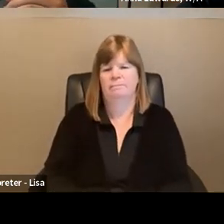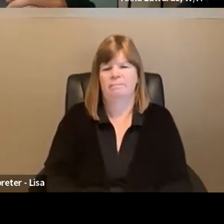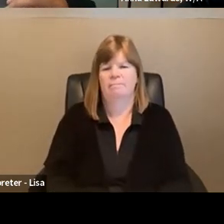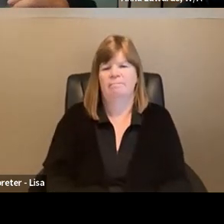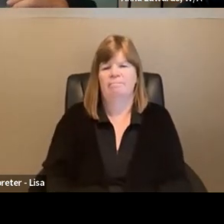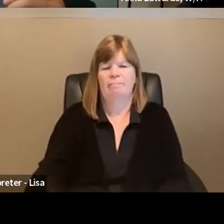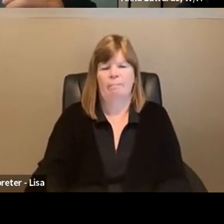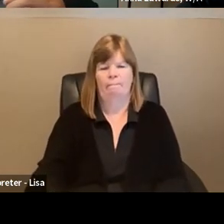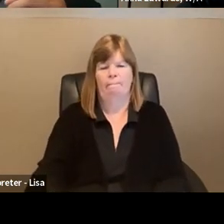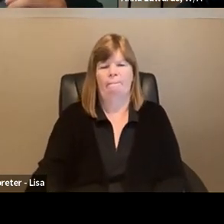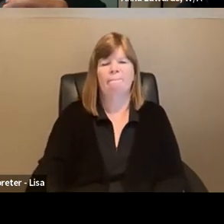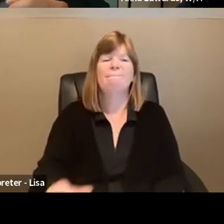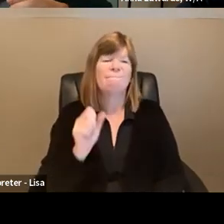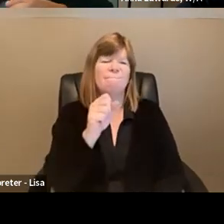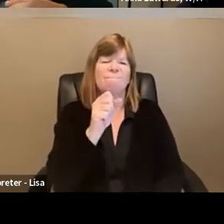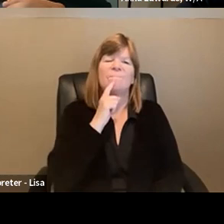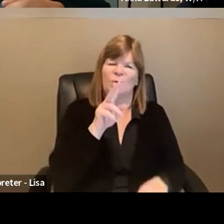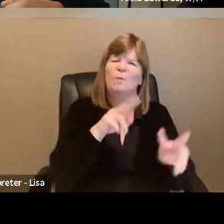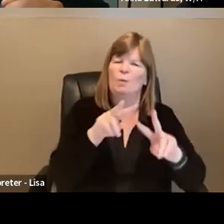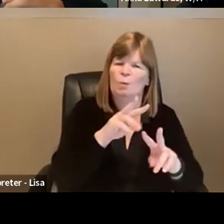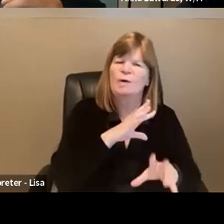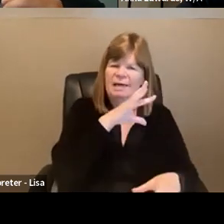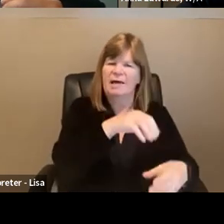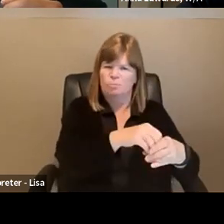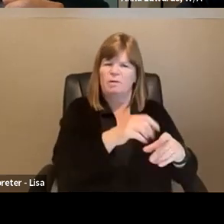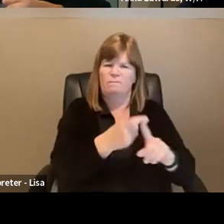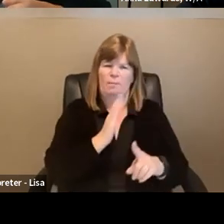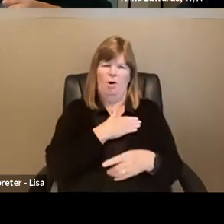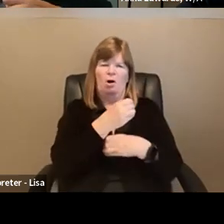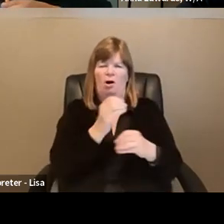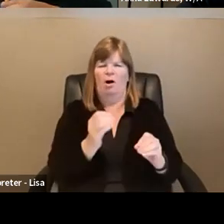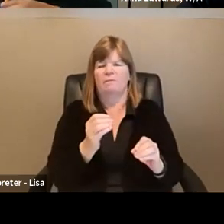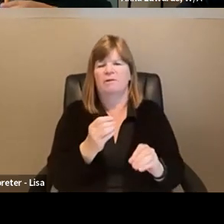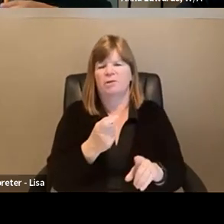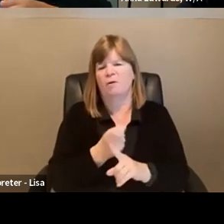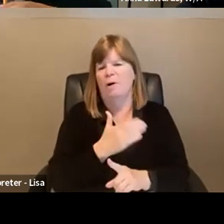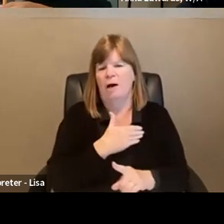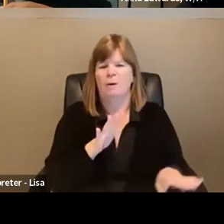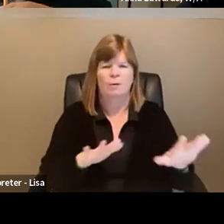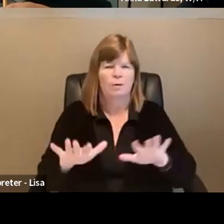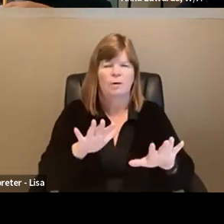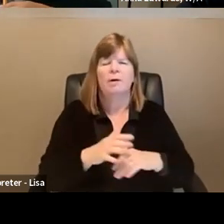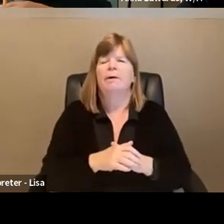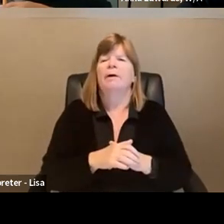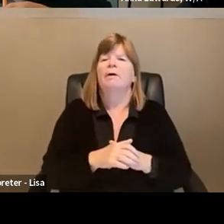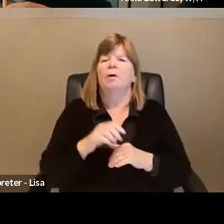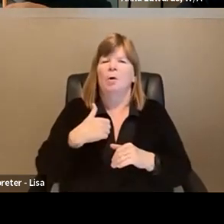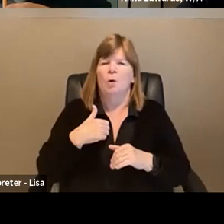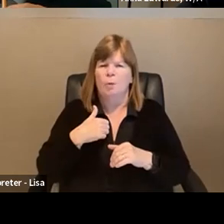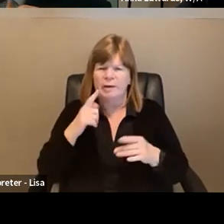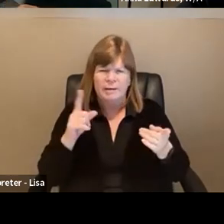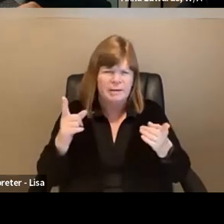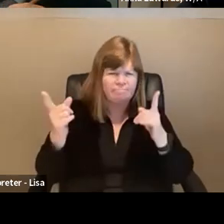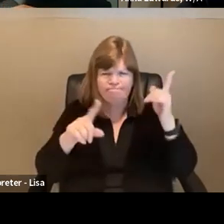Yes, we do look at engagement from our office on our walks, and we calibrate with